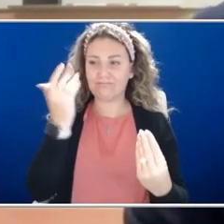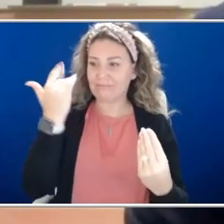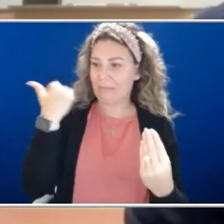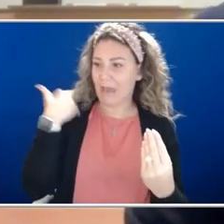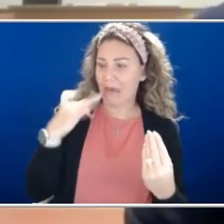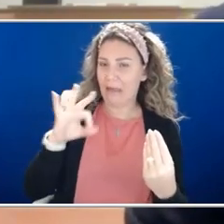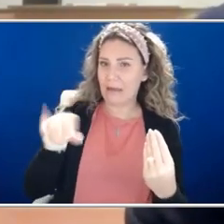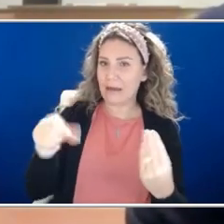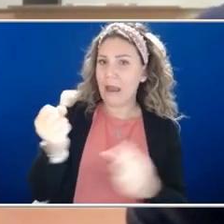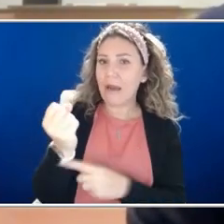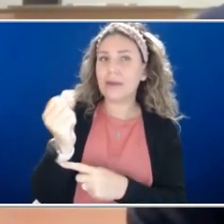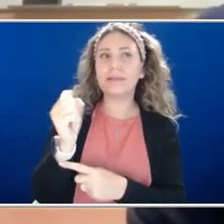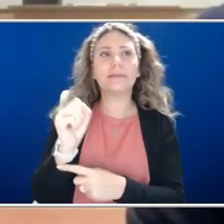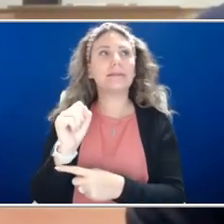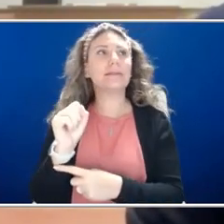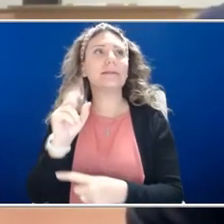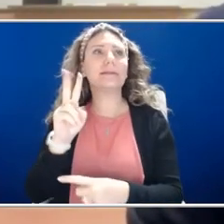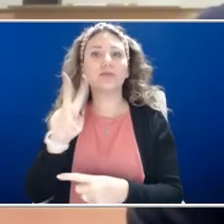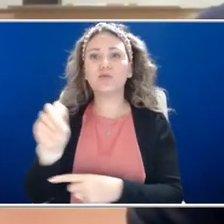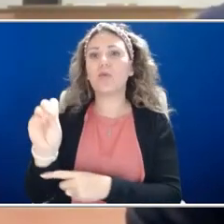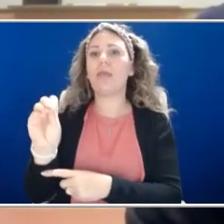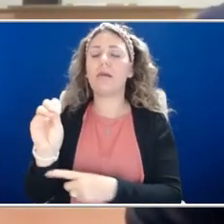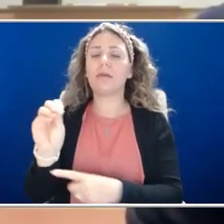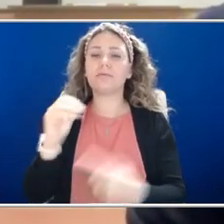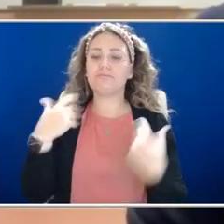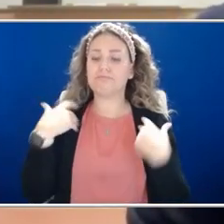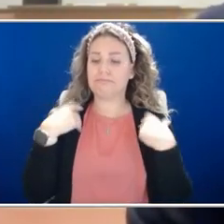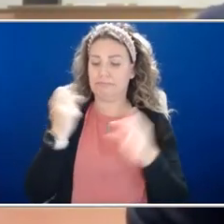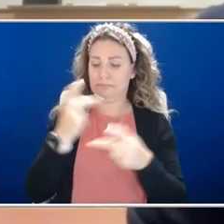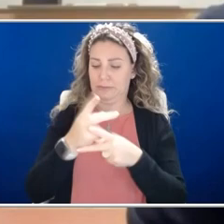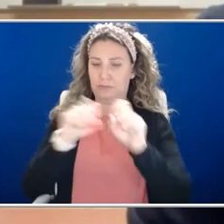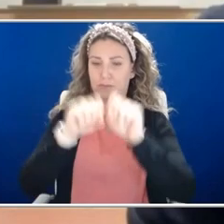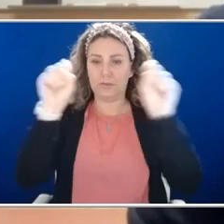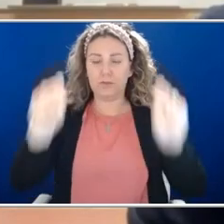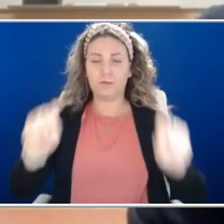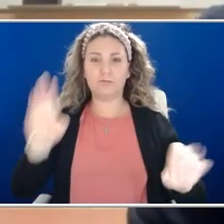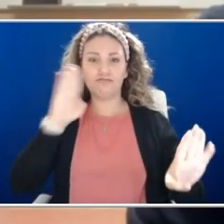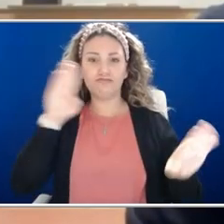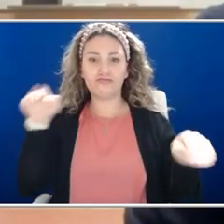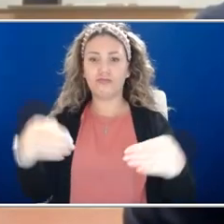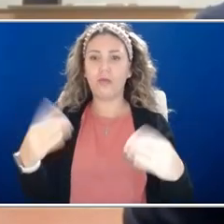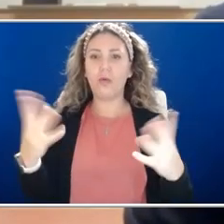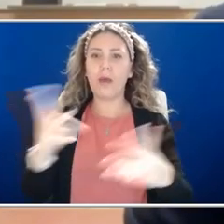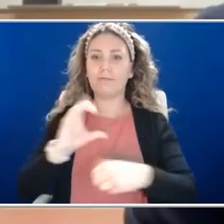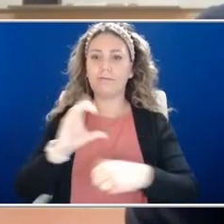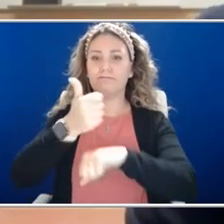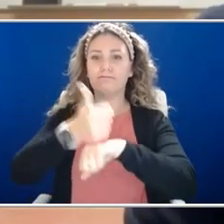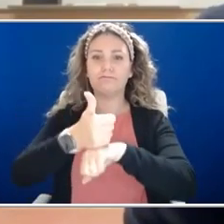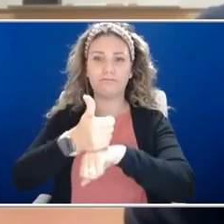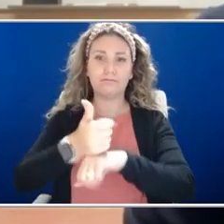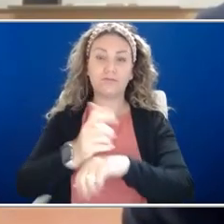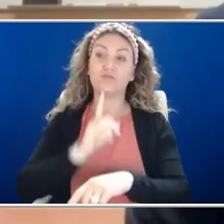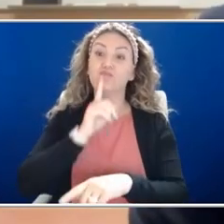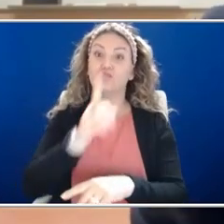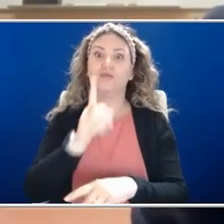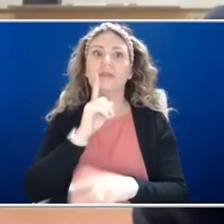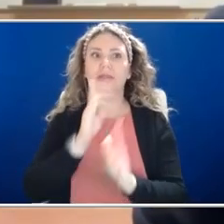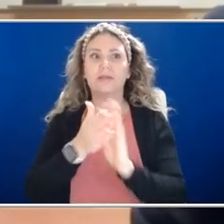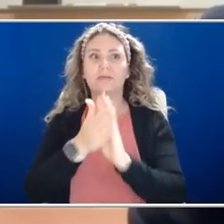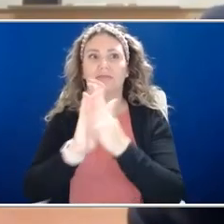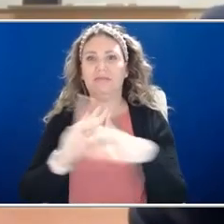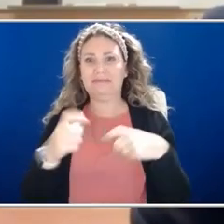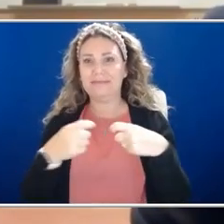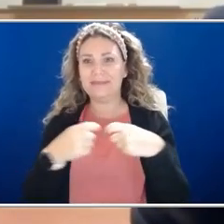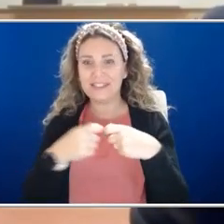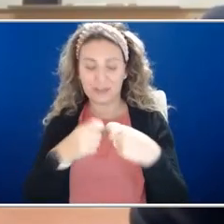90s and 2000, healthcare systems have really focused on delivering and implementing and really digitizing the